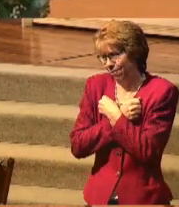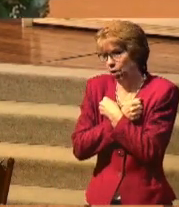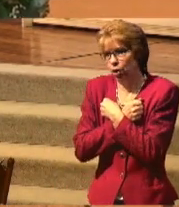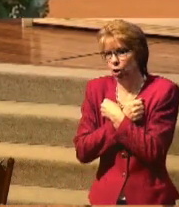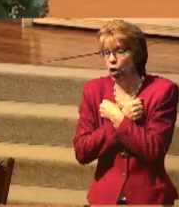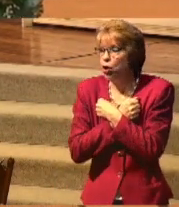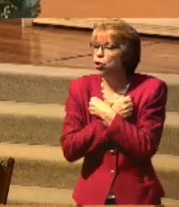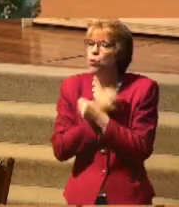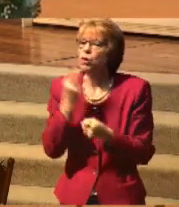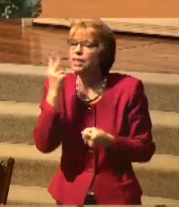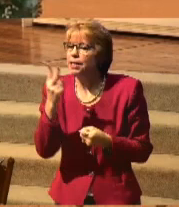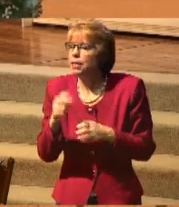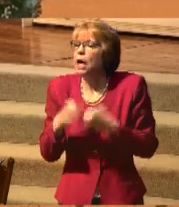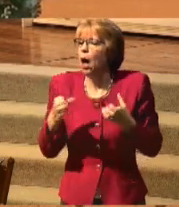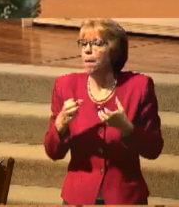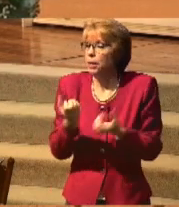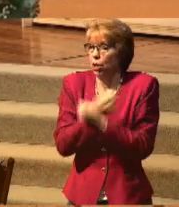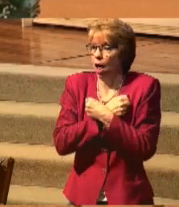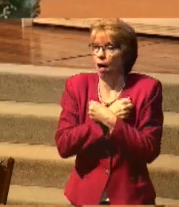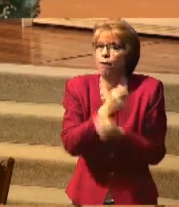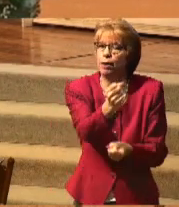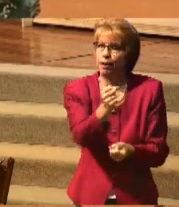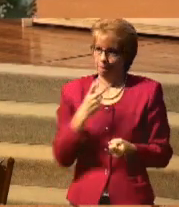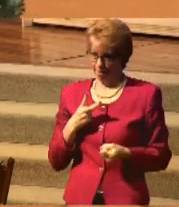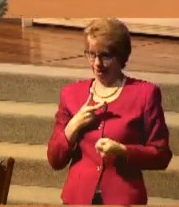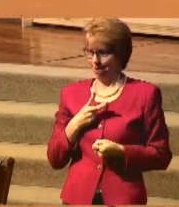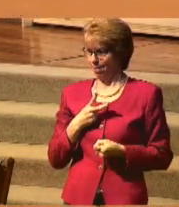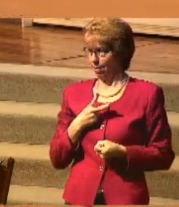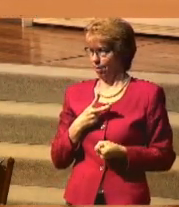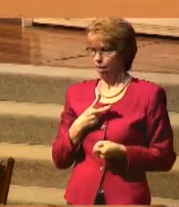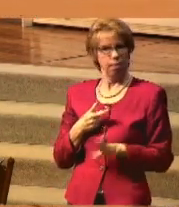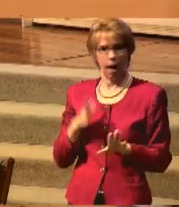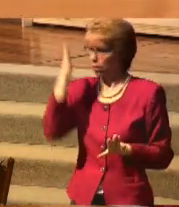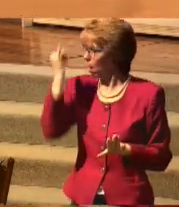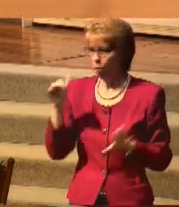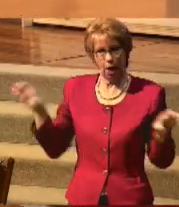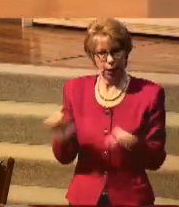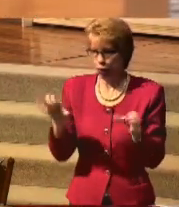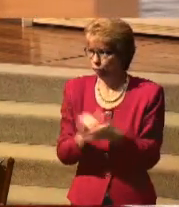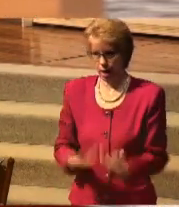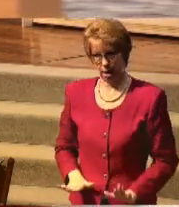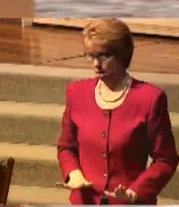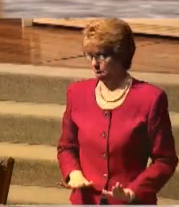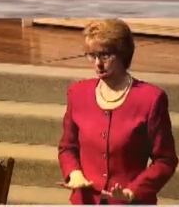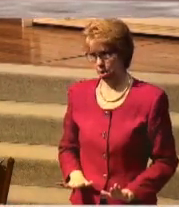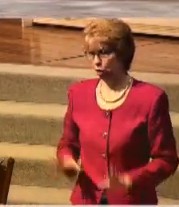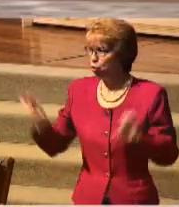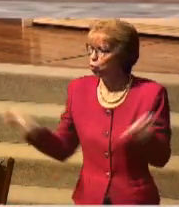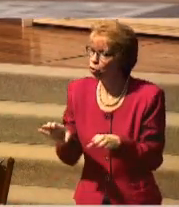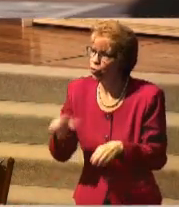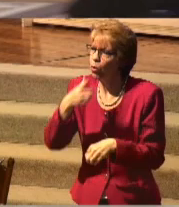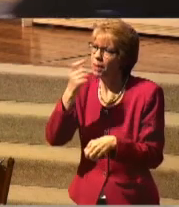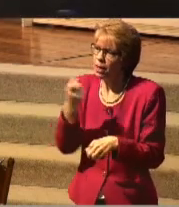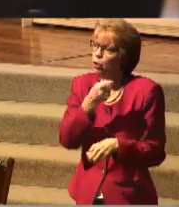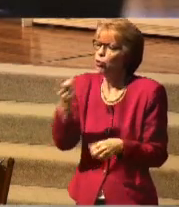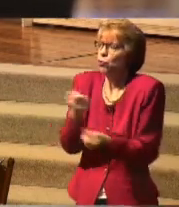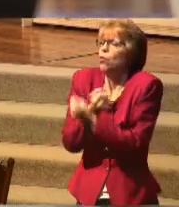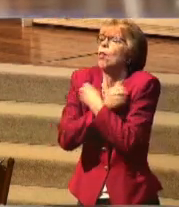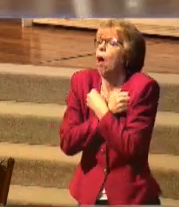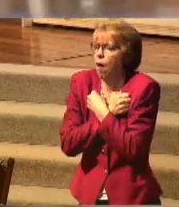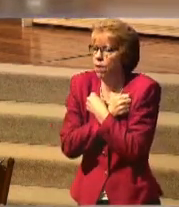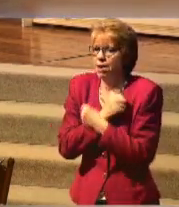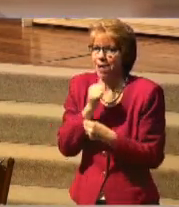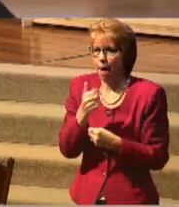you do it. That's not why you do it, but you'd be surprised how much love comes back to you. Cherish those you